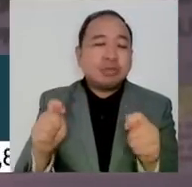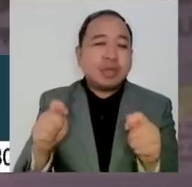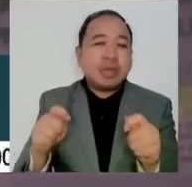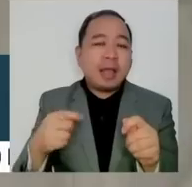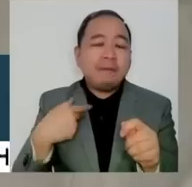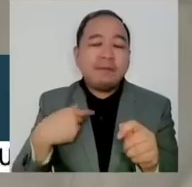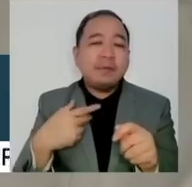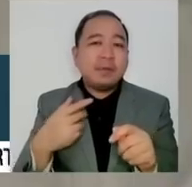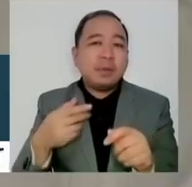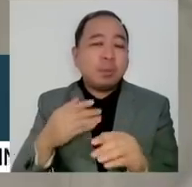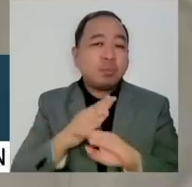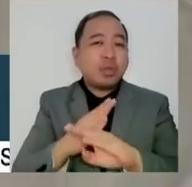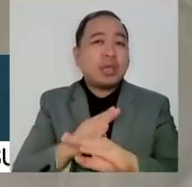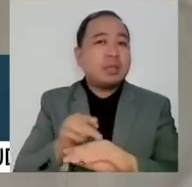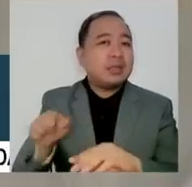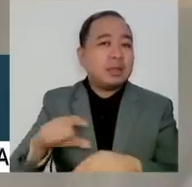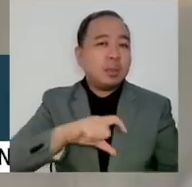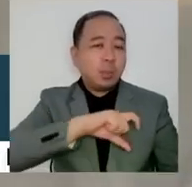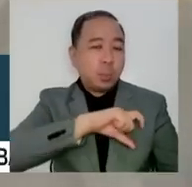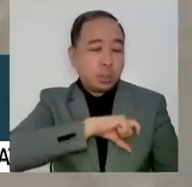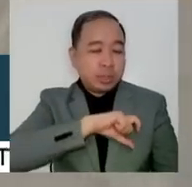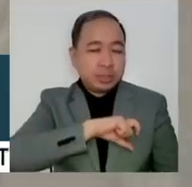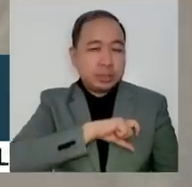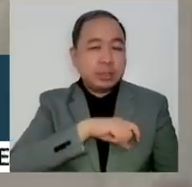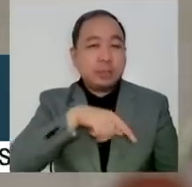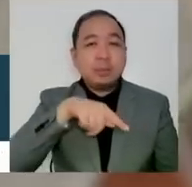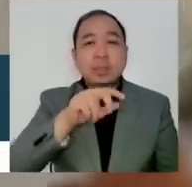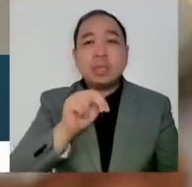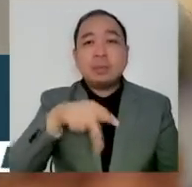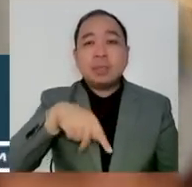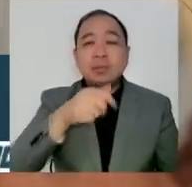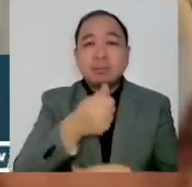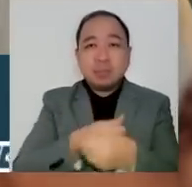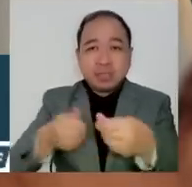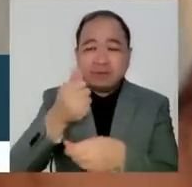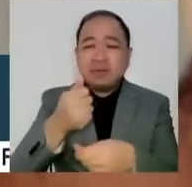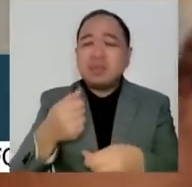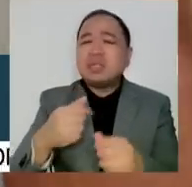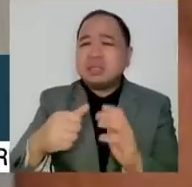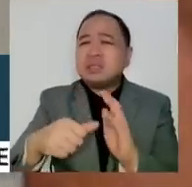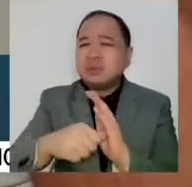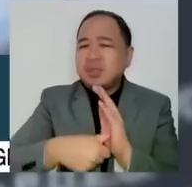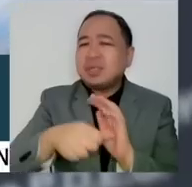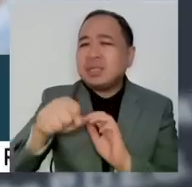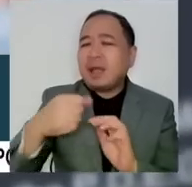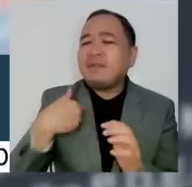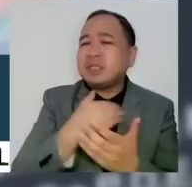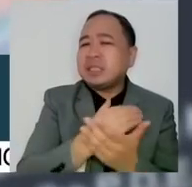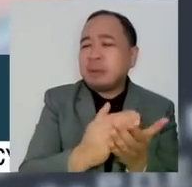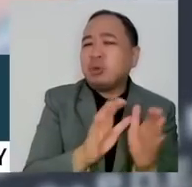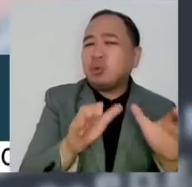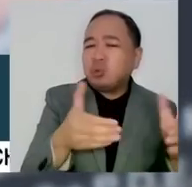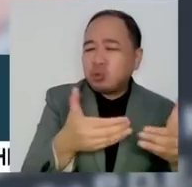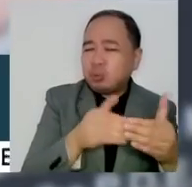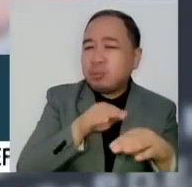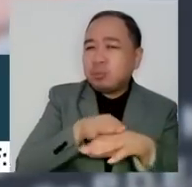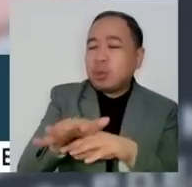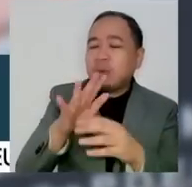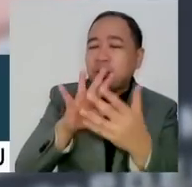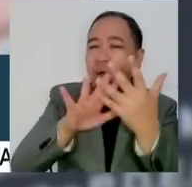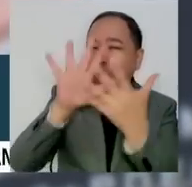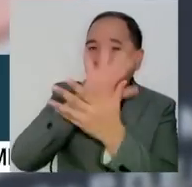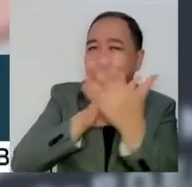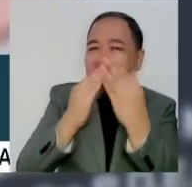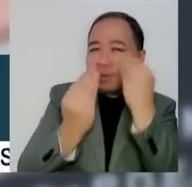Sergeant Rodolfo Mayo Jr. The PNP chief asserts there are syndicates out to sow confusion and create a rift between the police and the